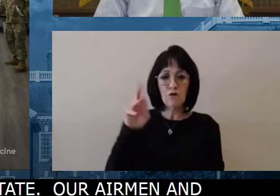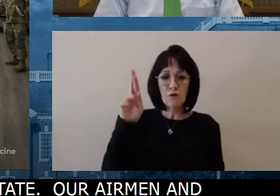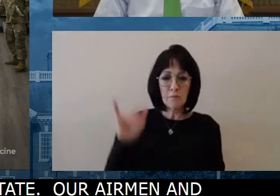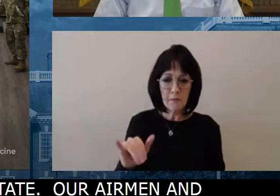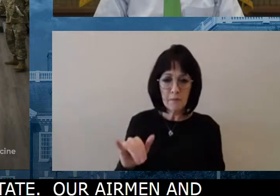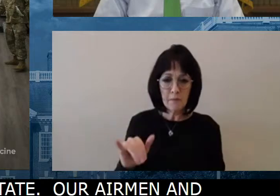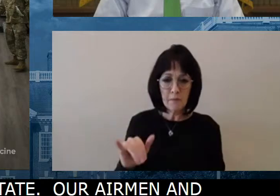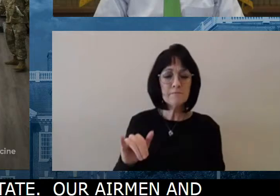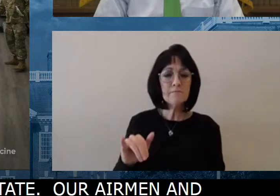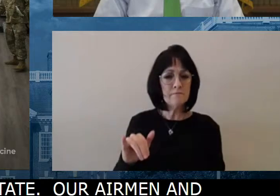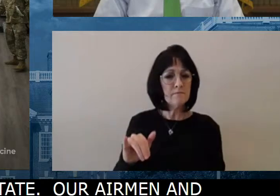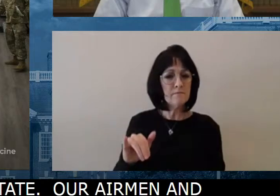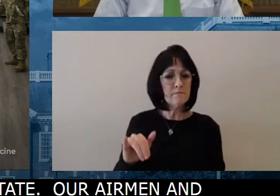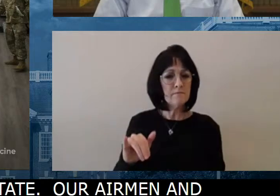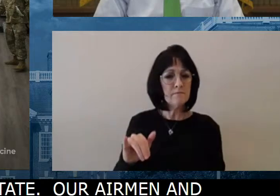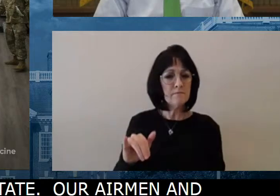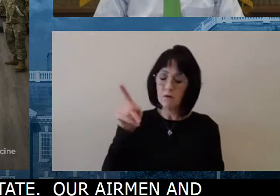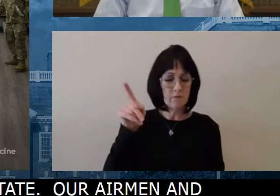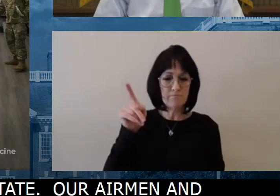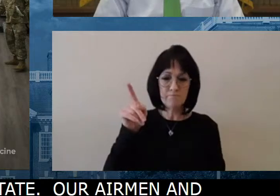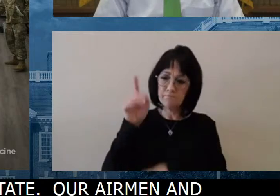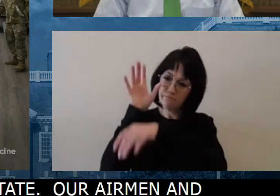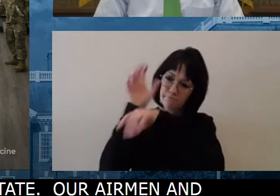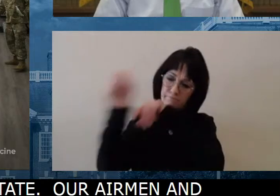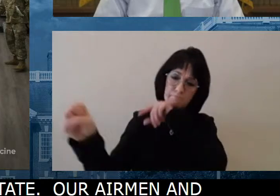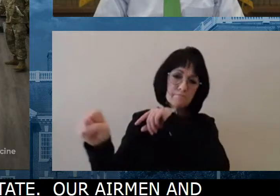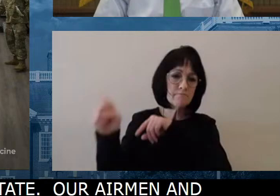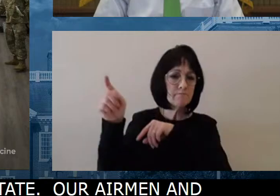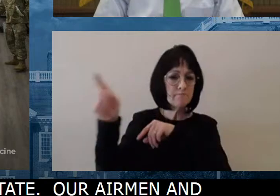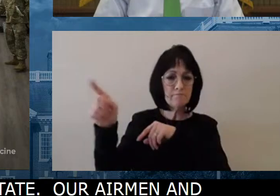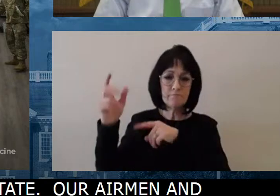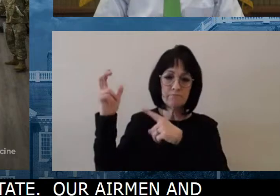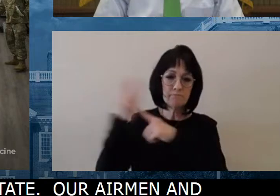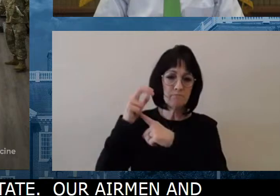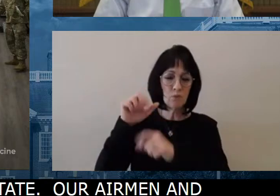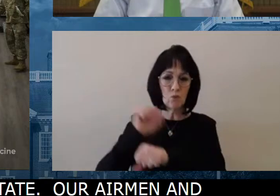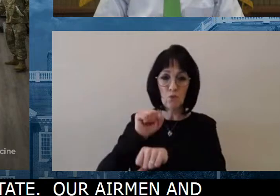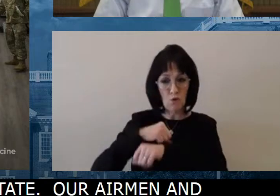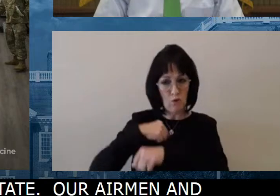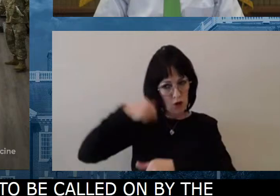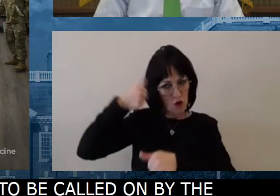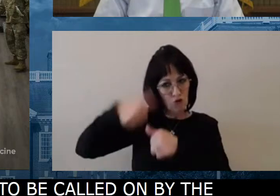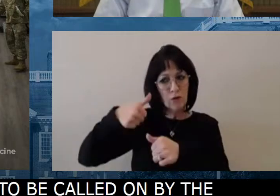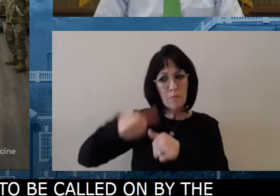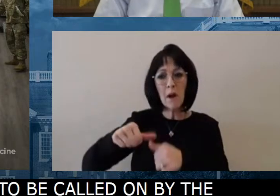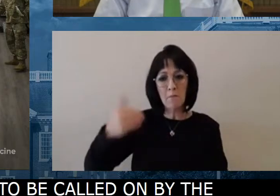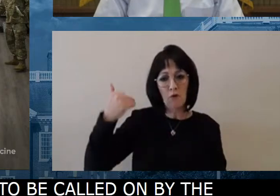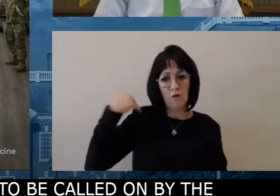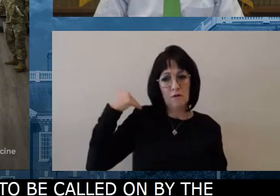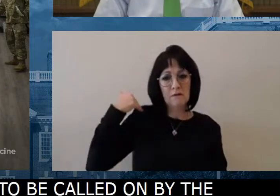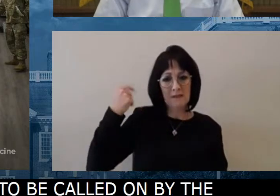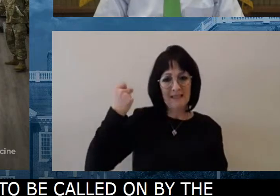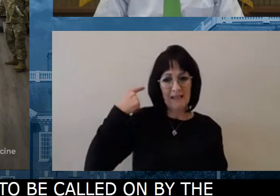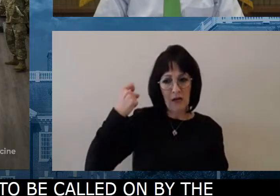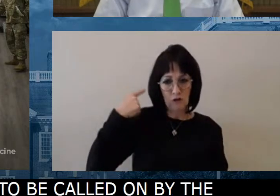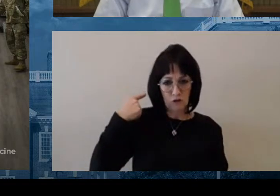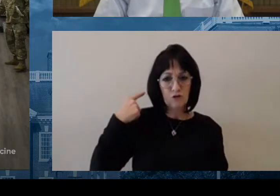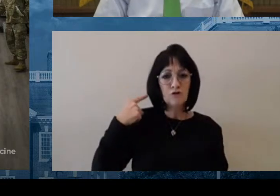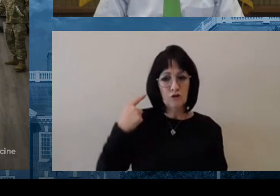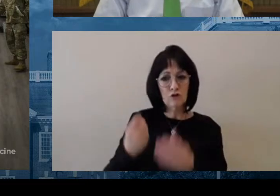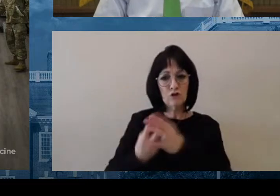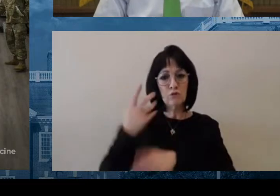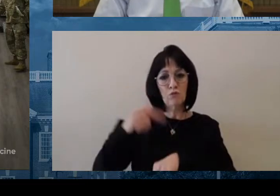you mentioned, to last spring. I remember well your support at Delaware Psychiatric Center gave great